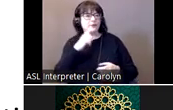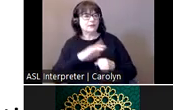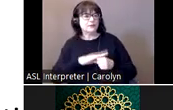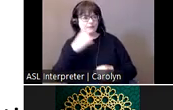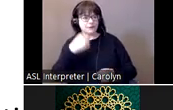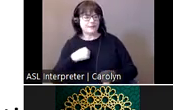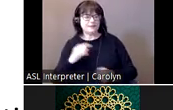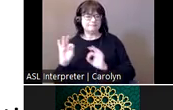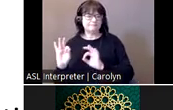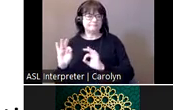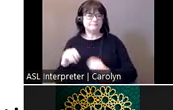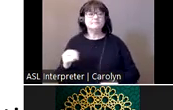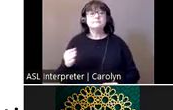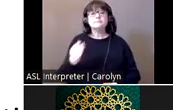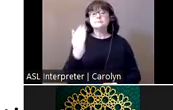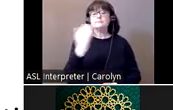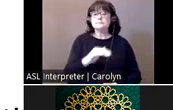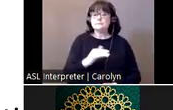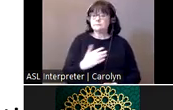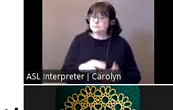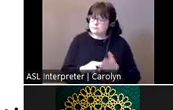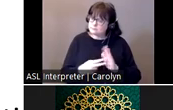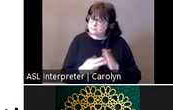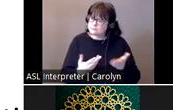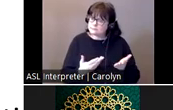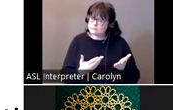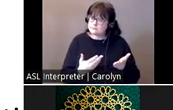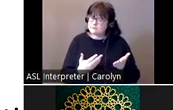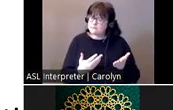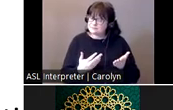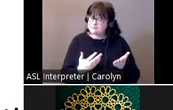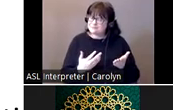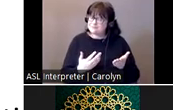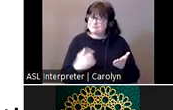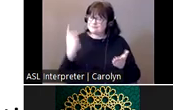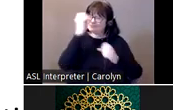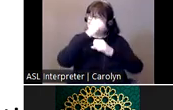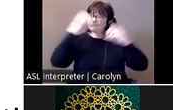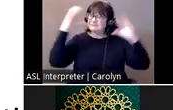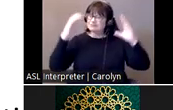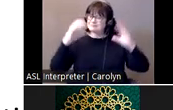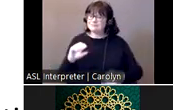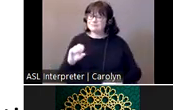So what does stackable mean? Well, kind of really what you think it means. It means that you can